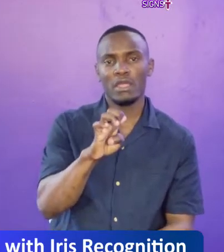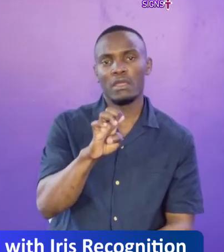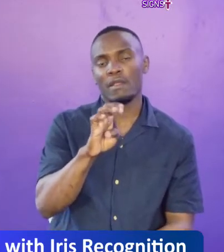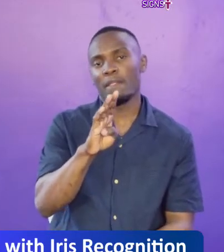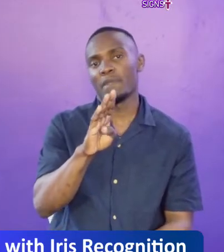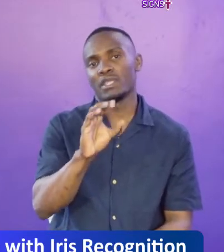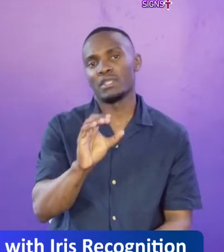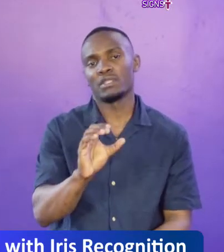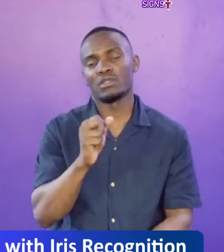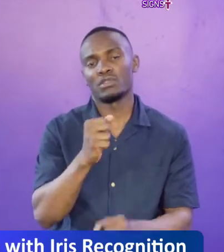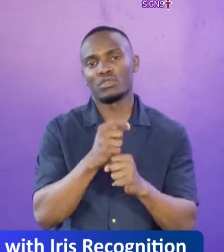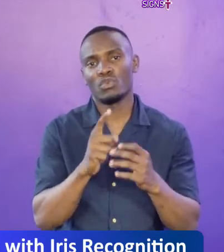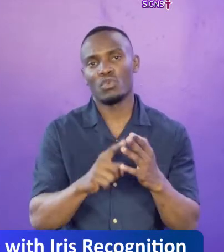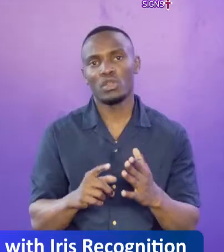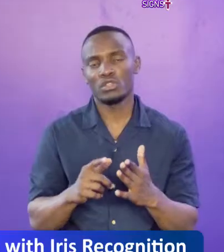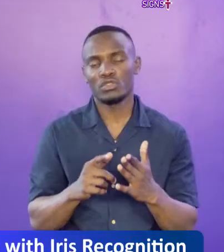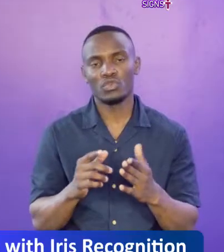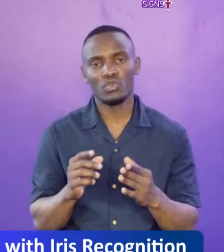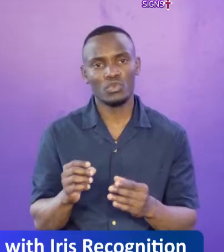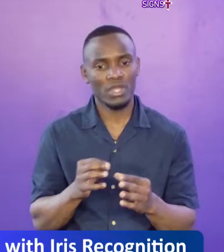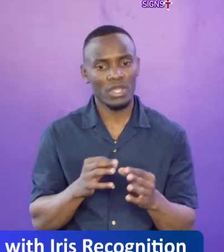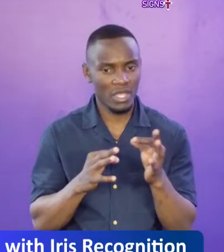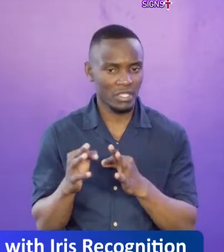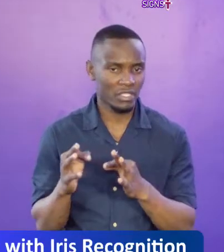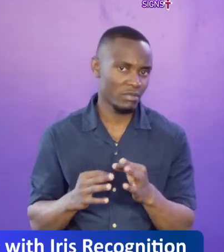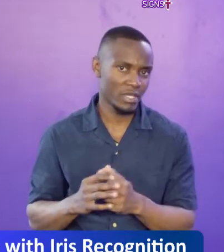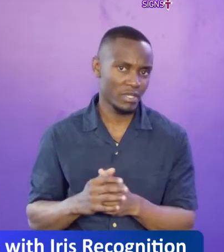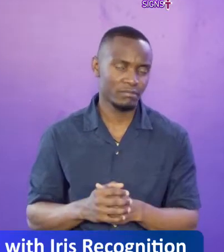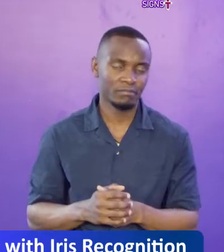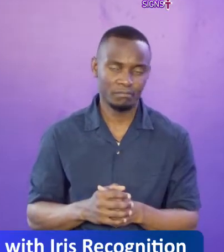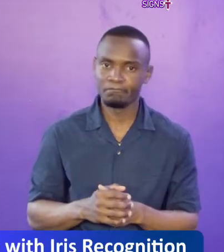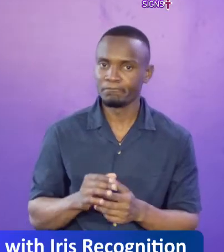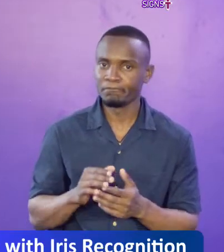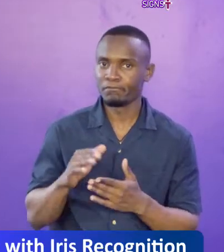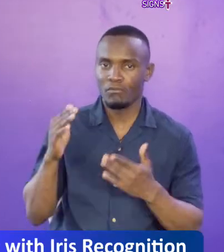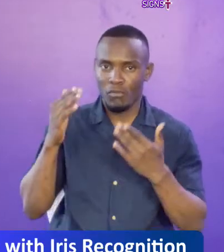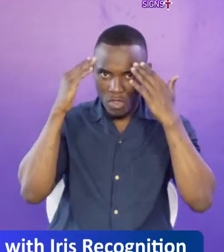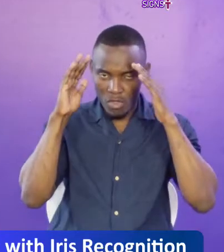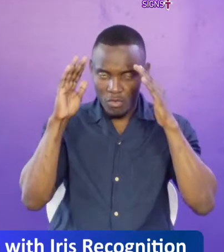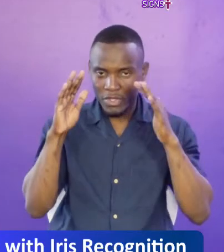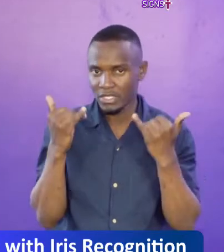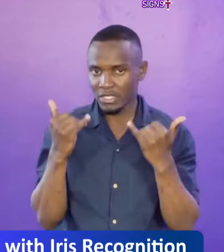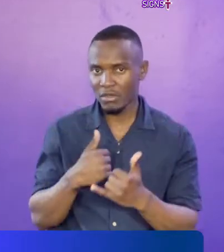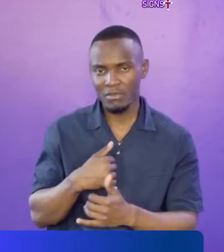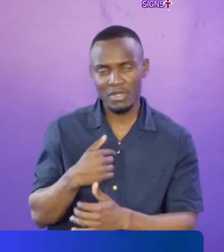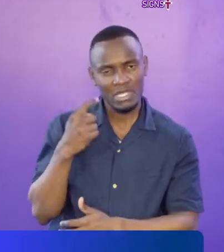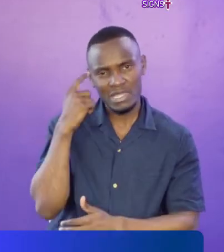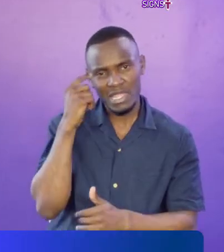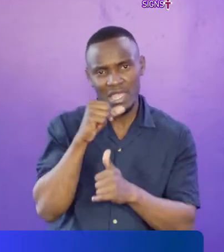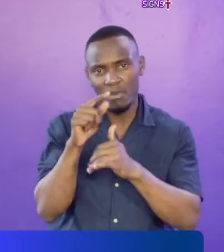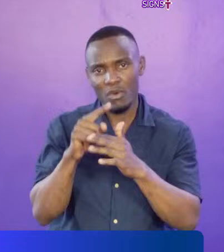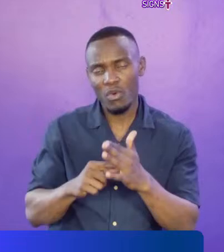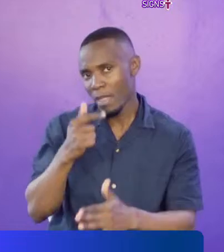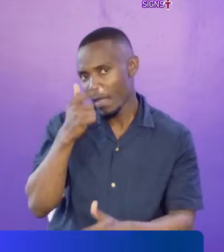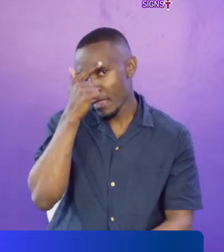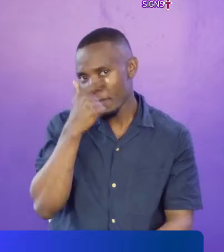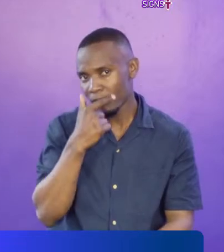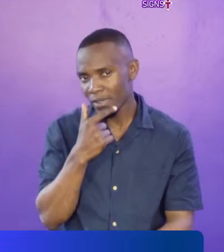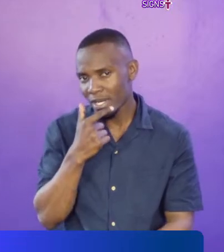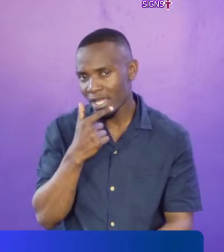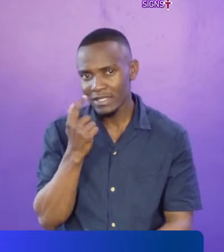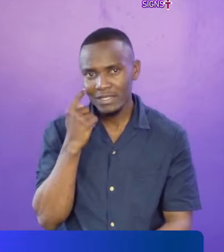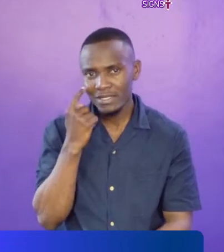because Yes. it's quite alarming. And I was thinking about those who are visually impaired. Then how are you going to take the iris